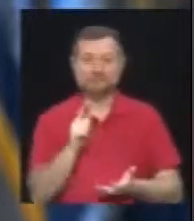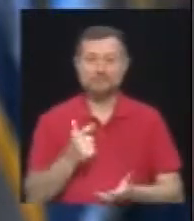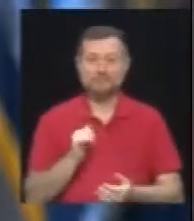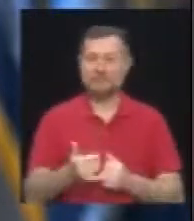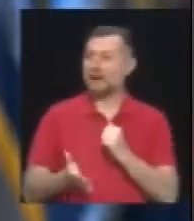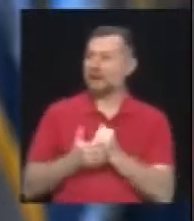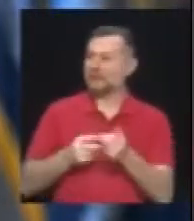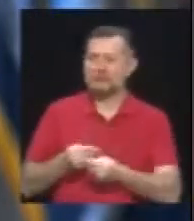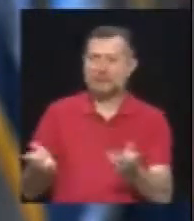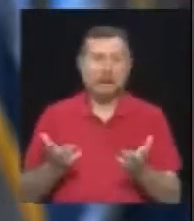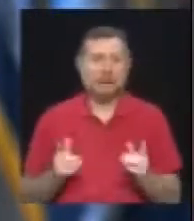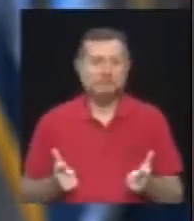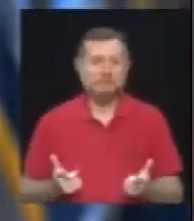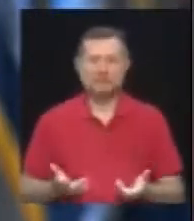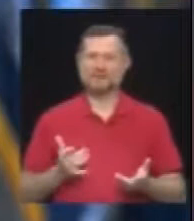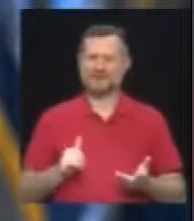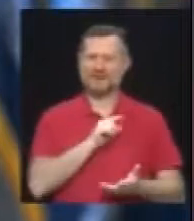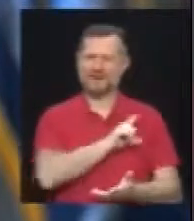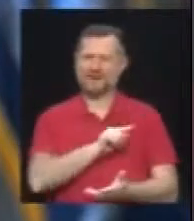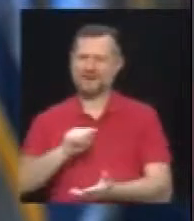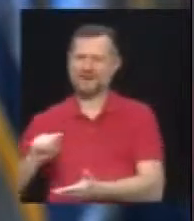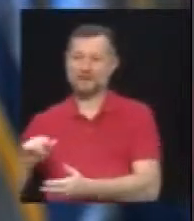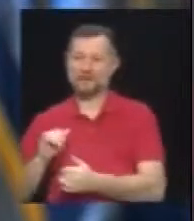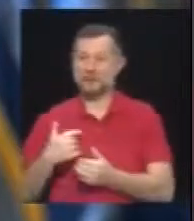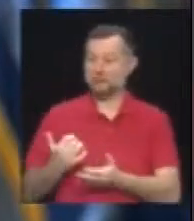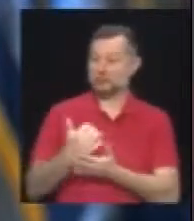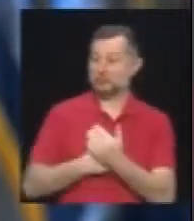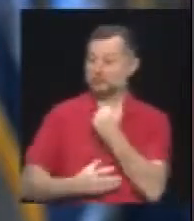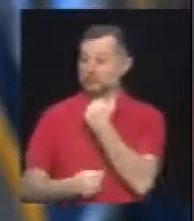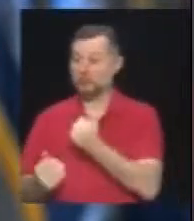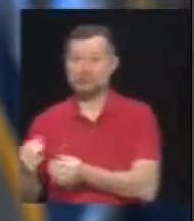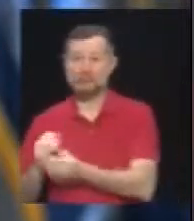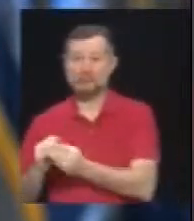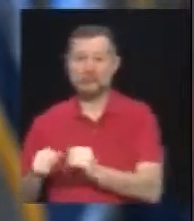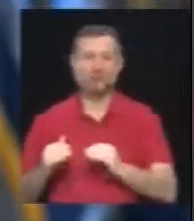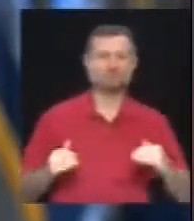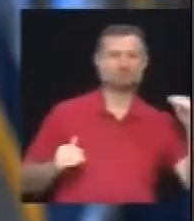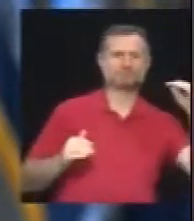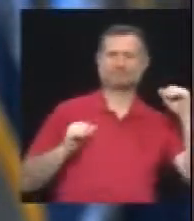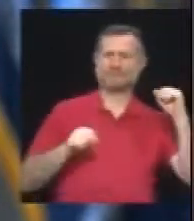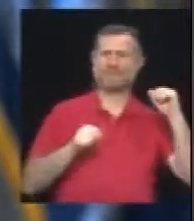We can address income inequality without ending incomes.